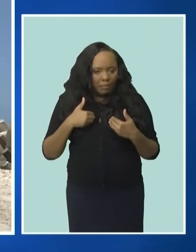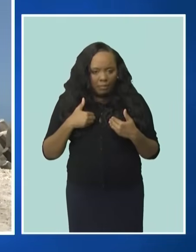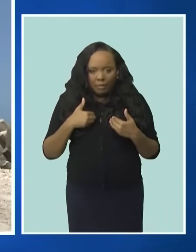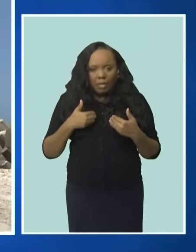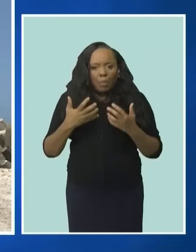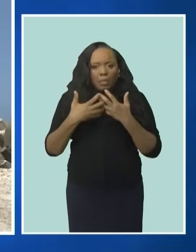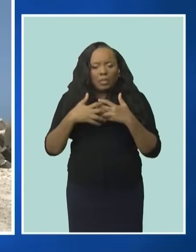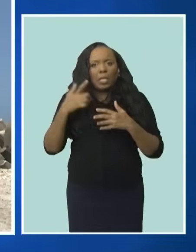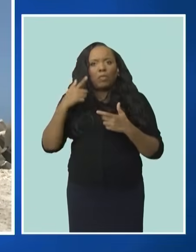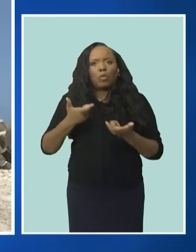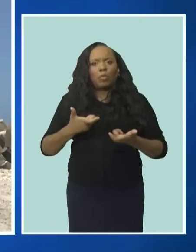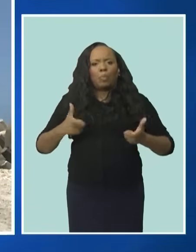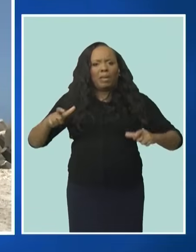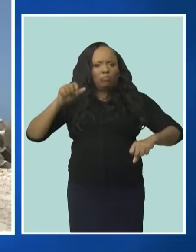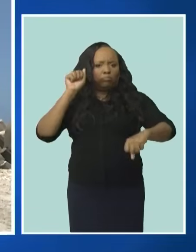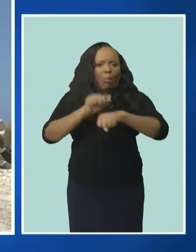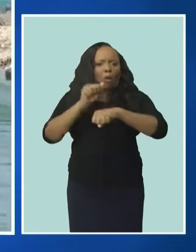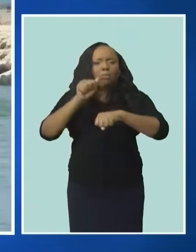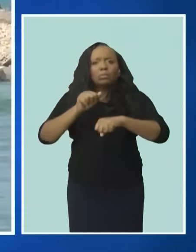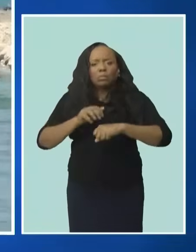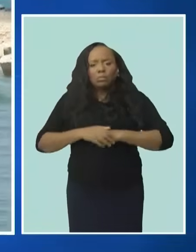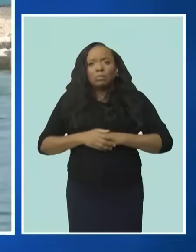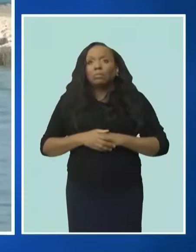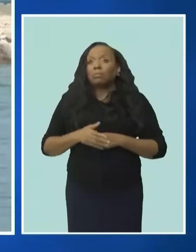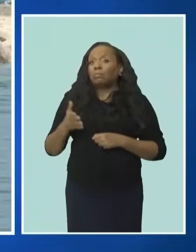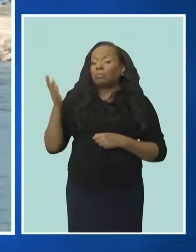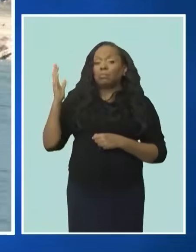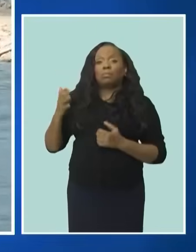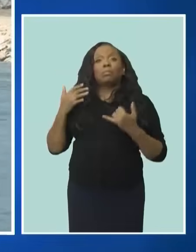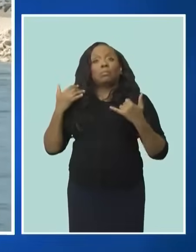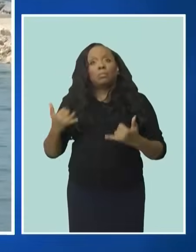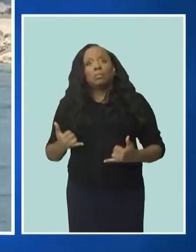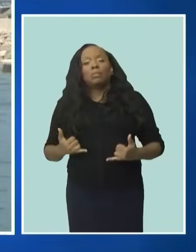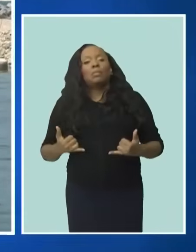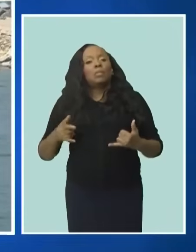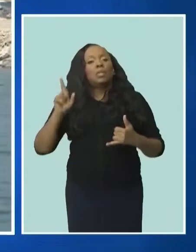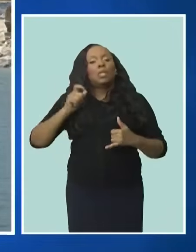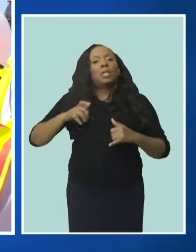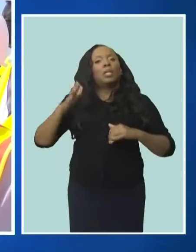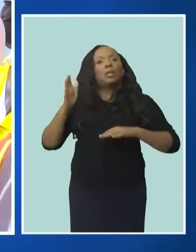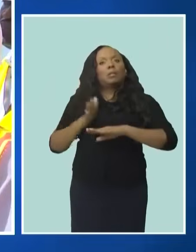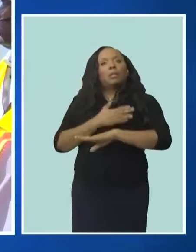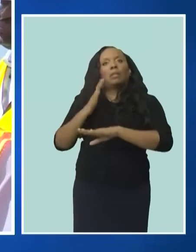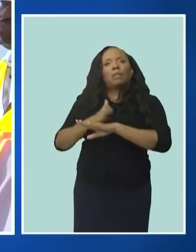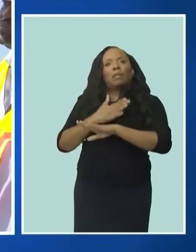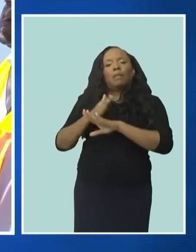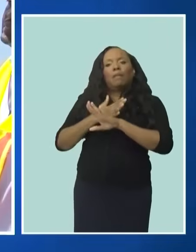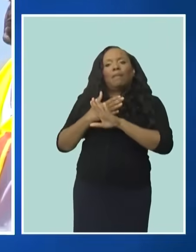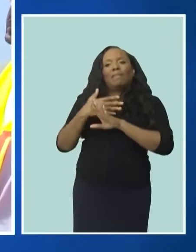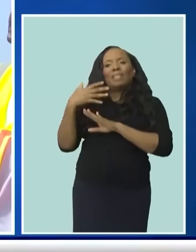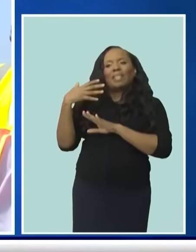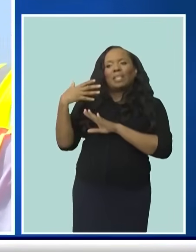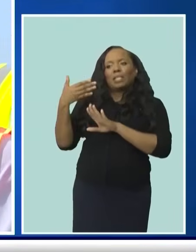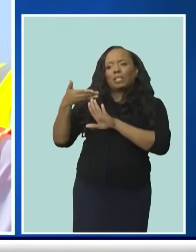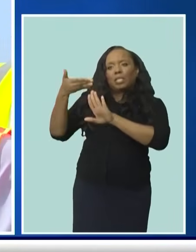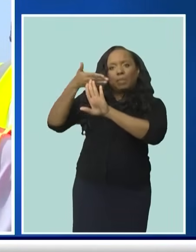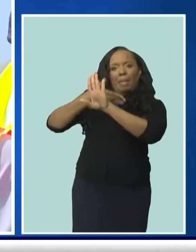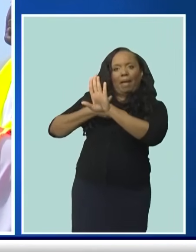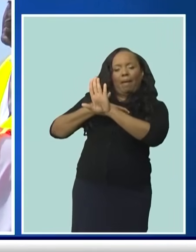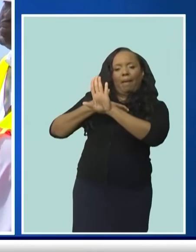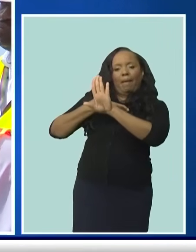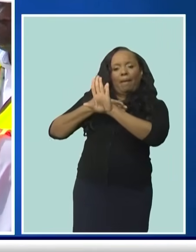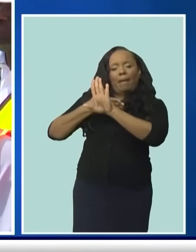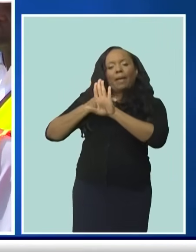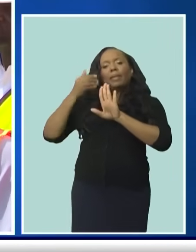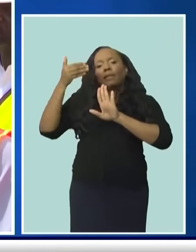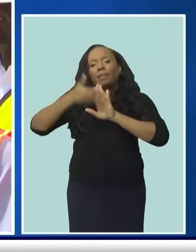project. Mr. Atwell says that there is now a push to complete the outer face of the breakwater. Obviously, that does your main protection. We